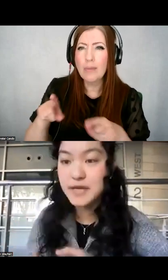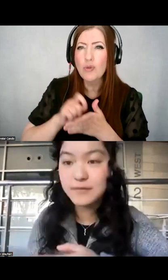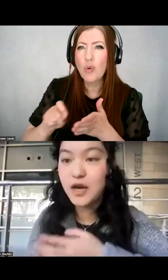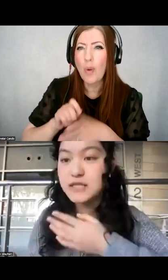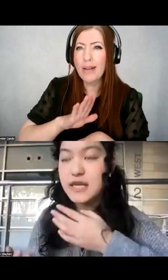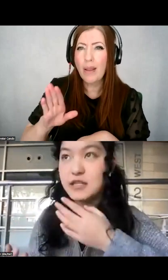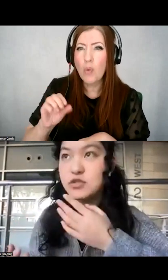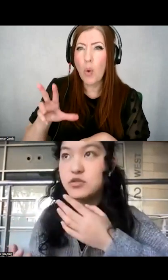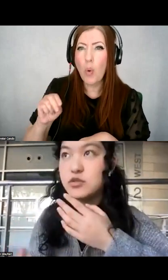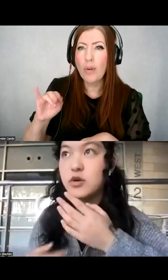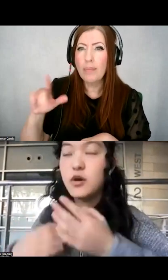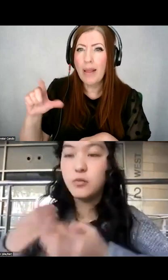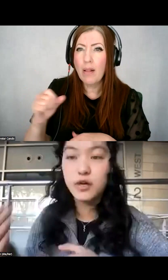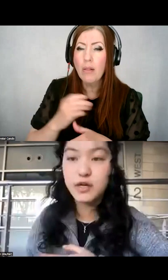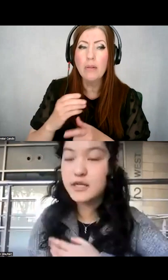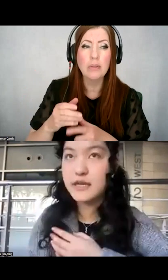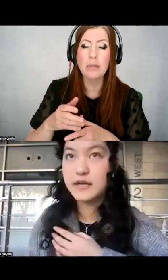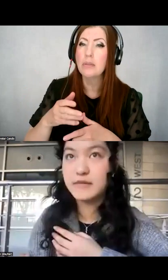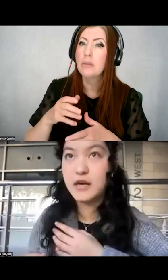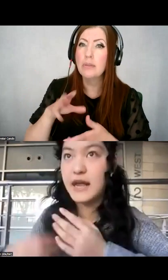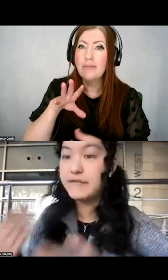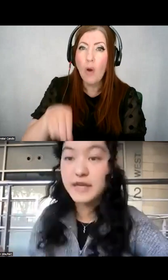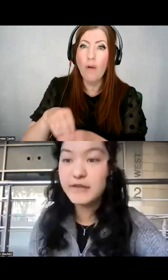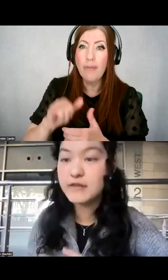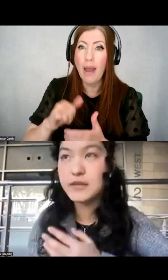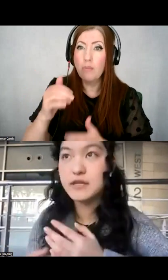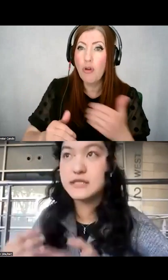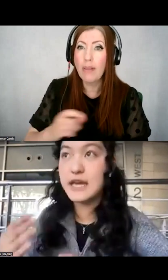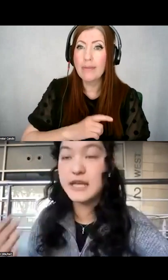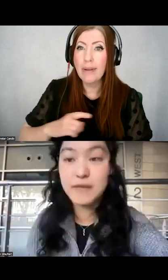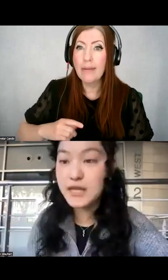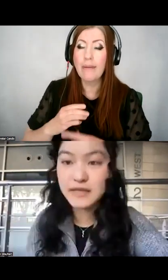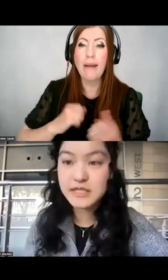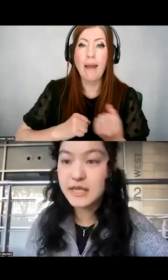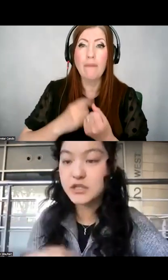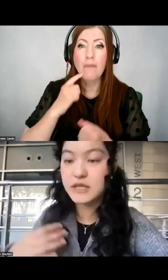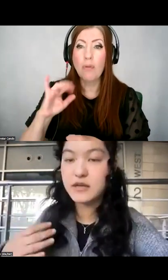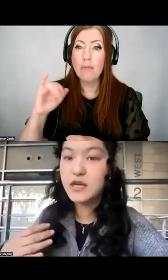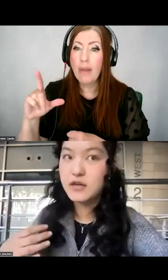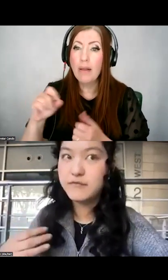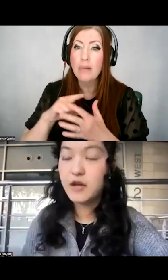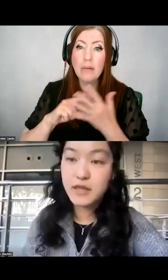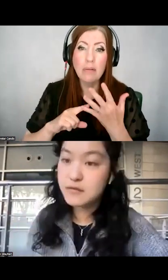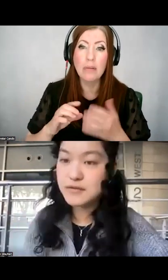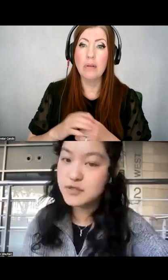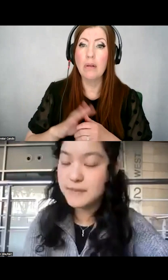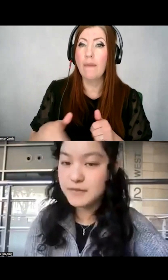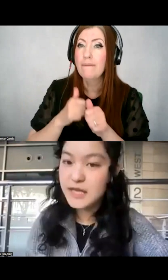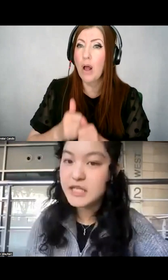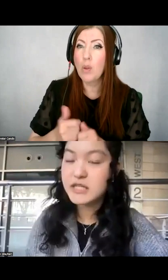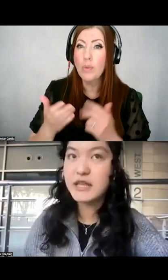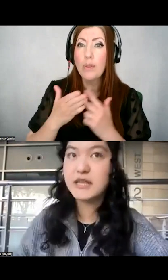engage in the pitching process, to work on advocating for the bills, getting in meetings with legislatures, and then following through